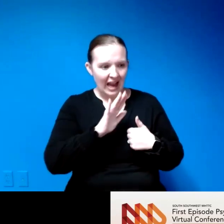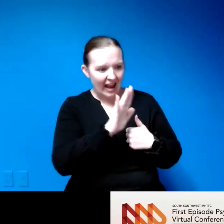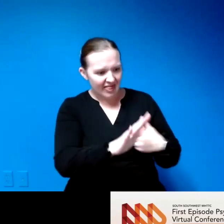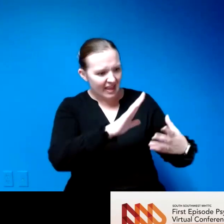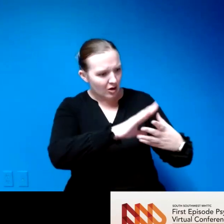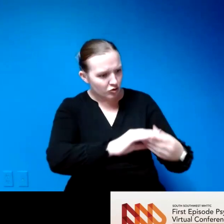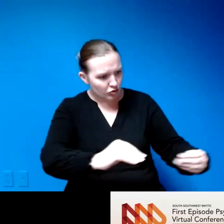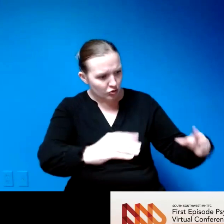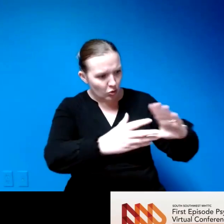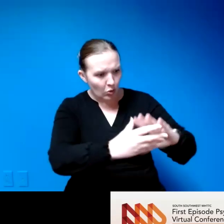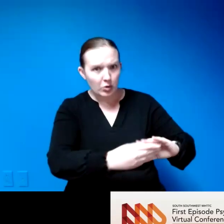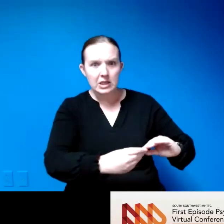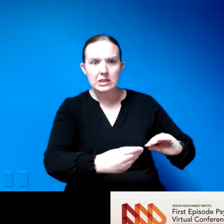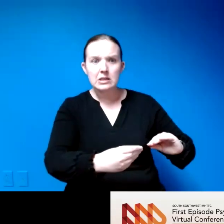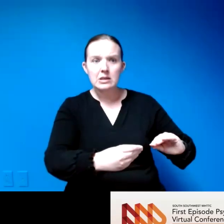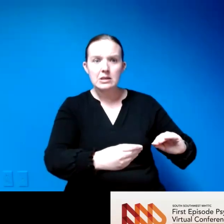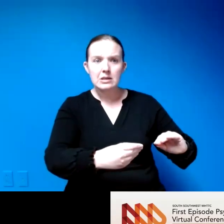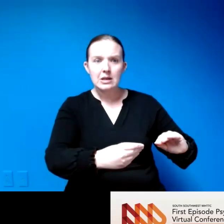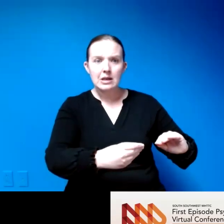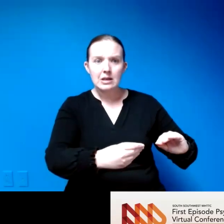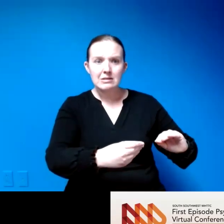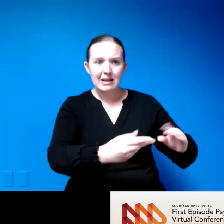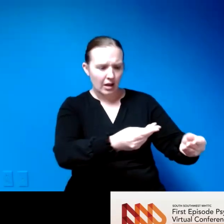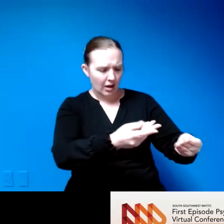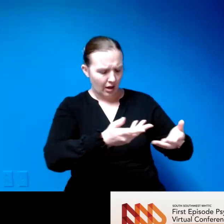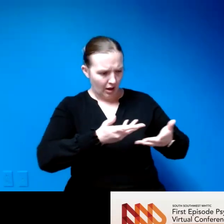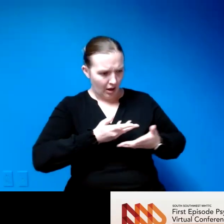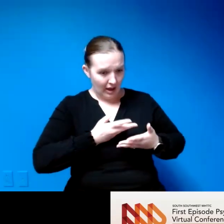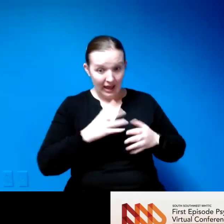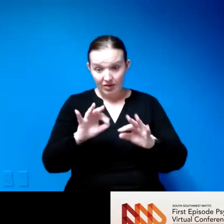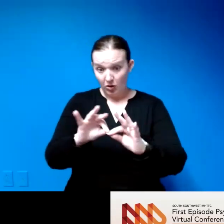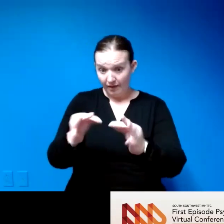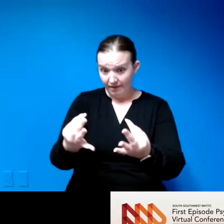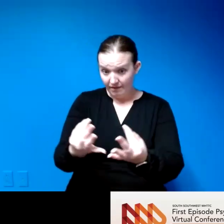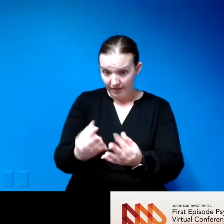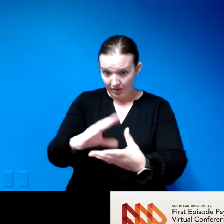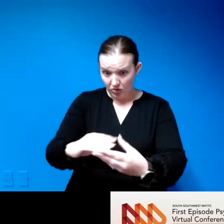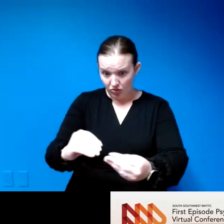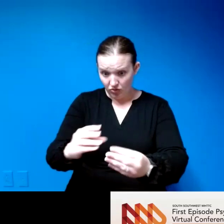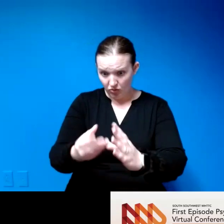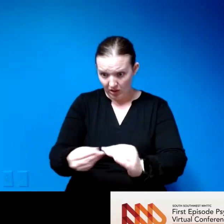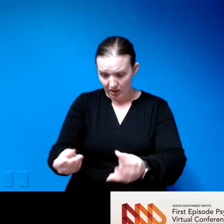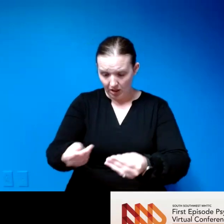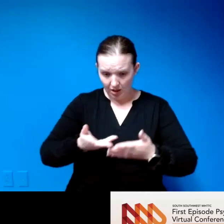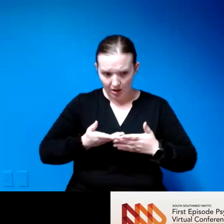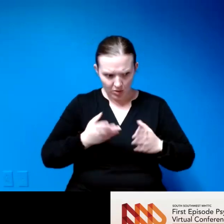young people share with us and their families as well, I have learned